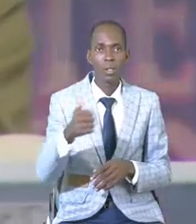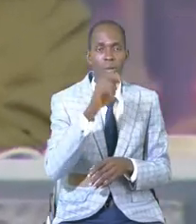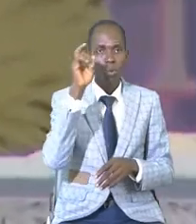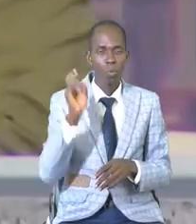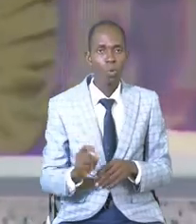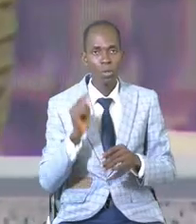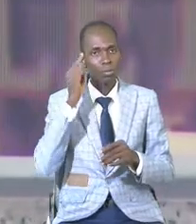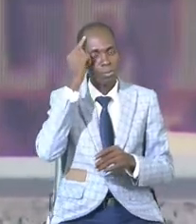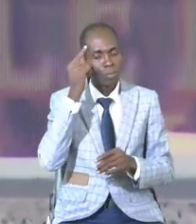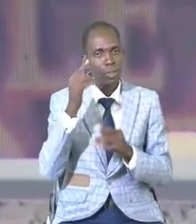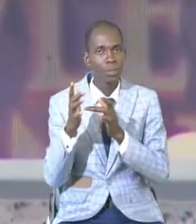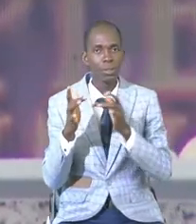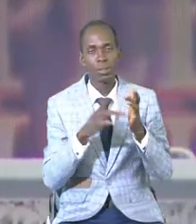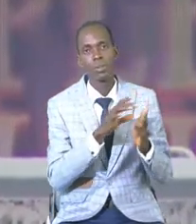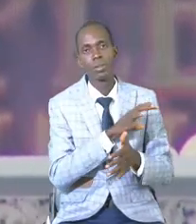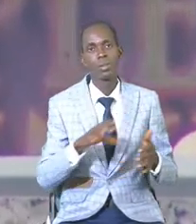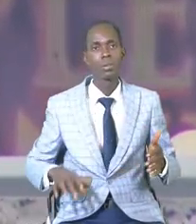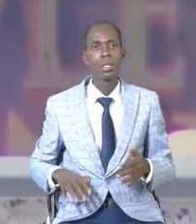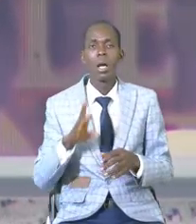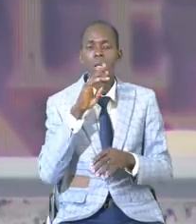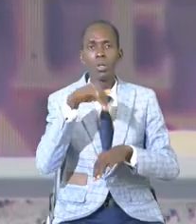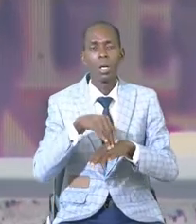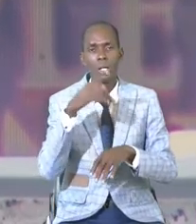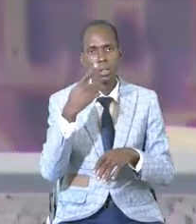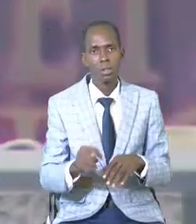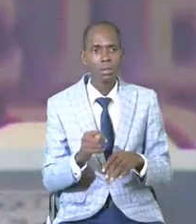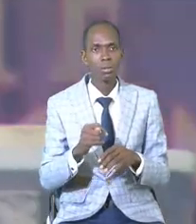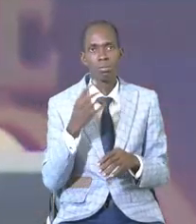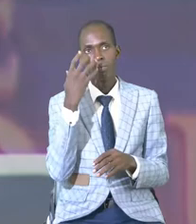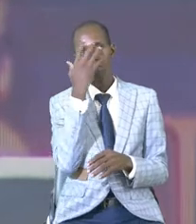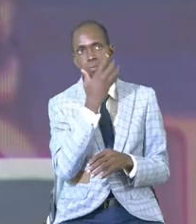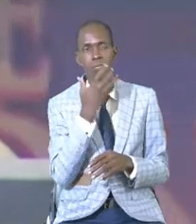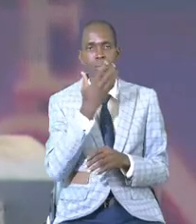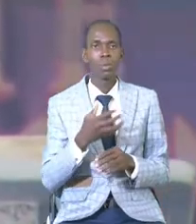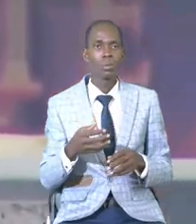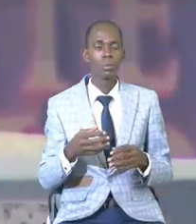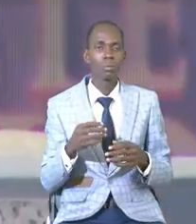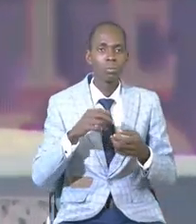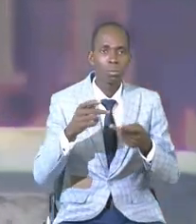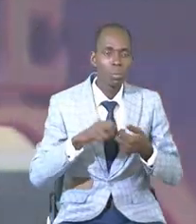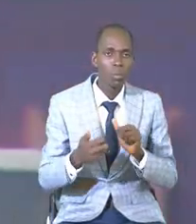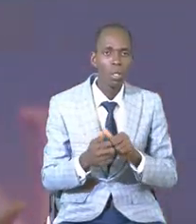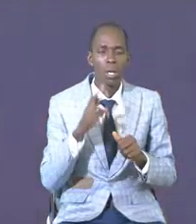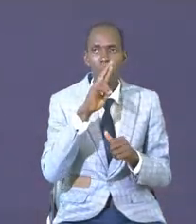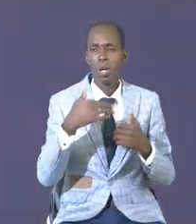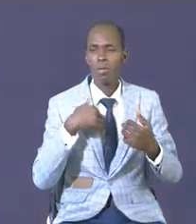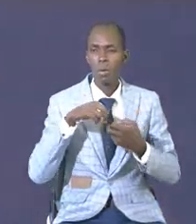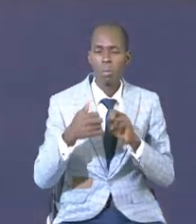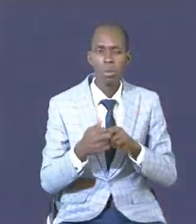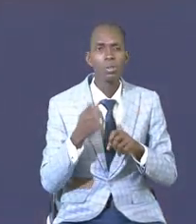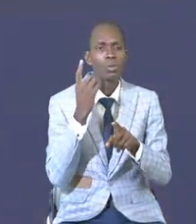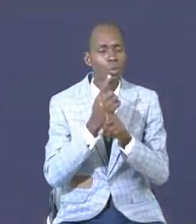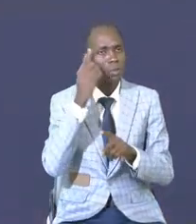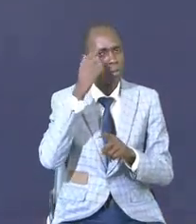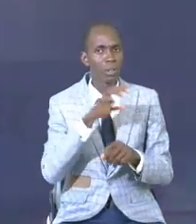Christ Jesus. Are you at a crossroad? Consider Christ. Are you having a problem? Consider Christ. Are you downtrodden?